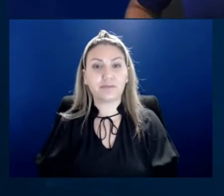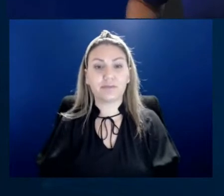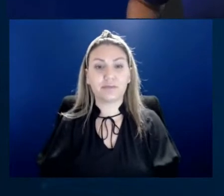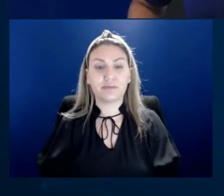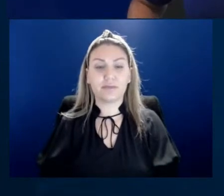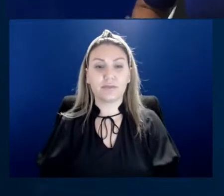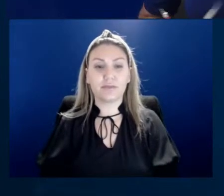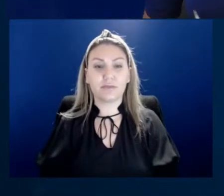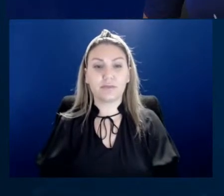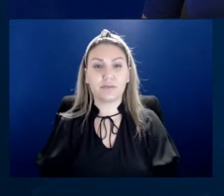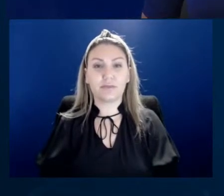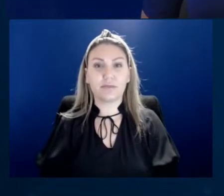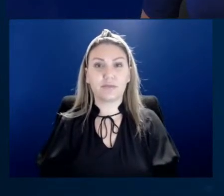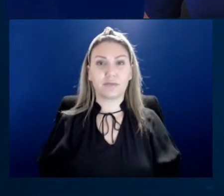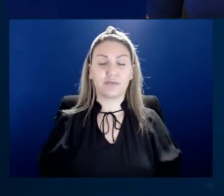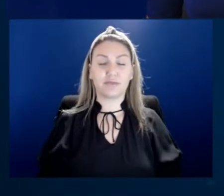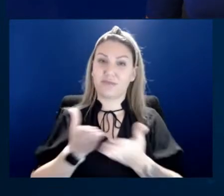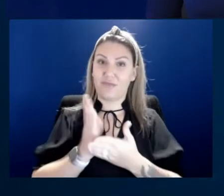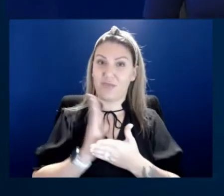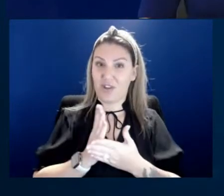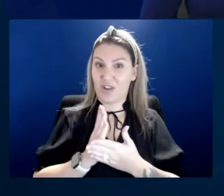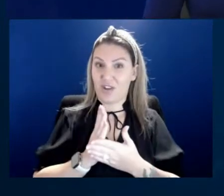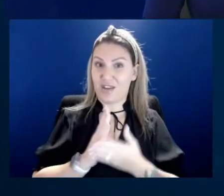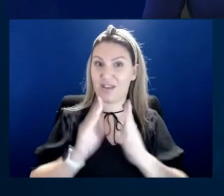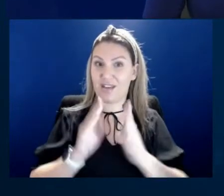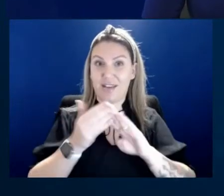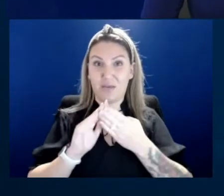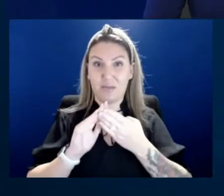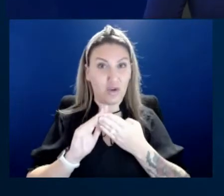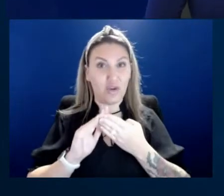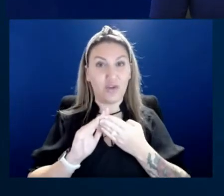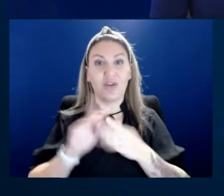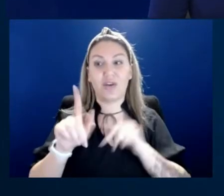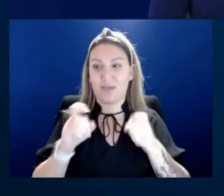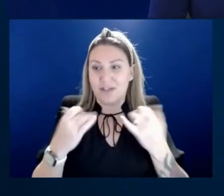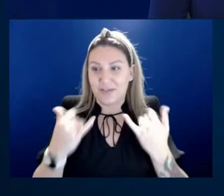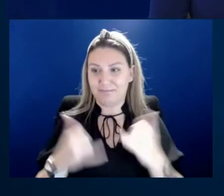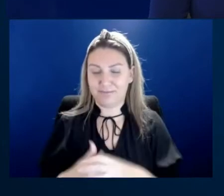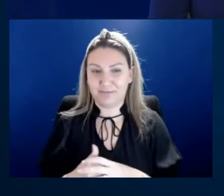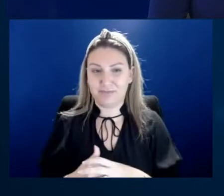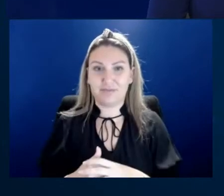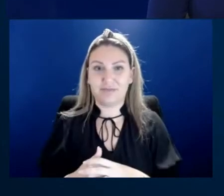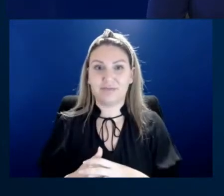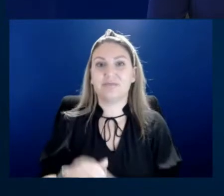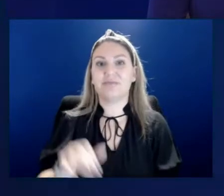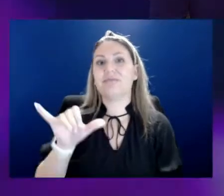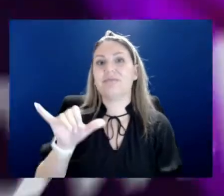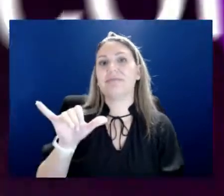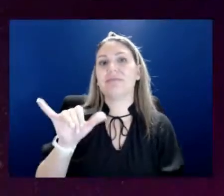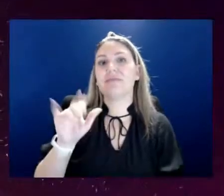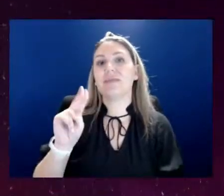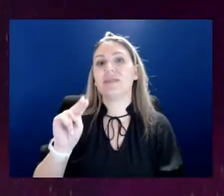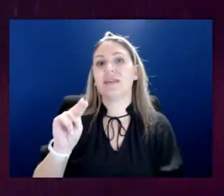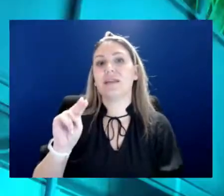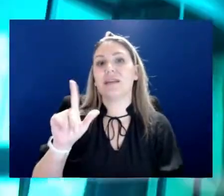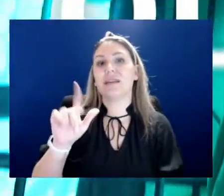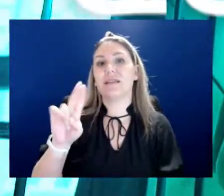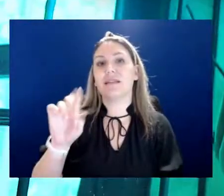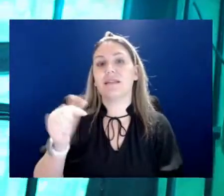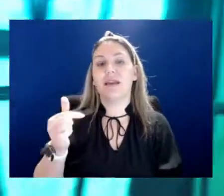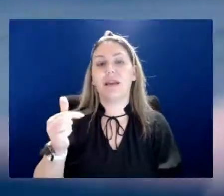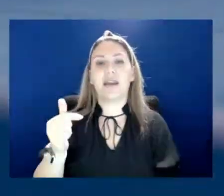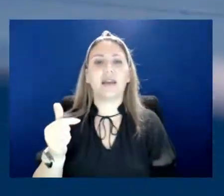All right, got time for a community question or two. Yin Lang wants to know if